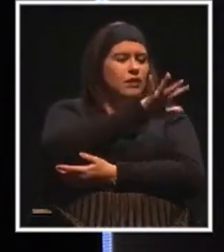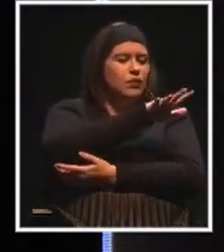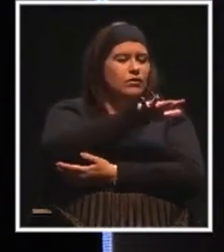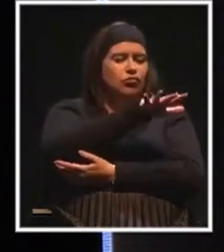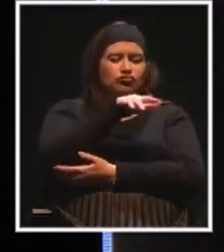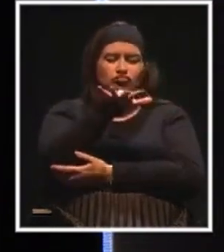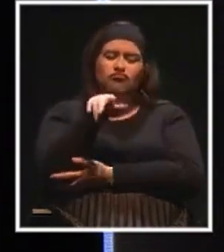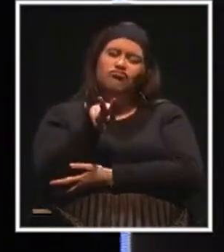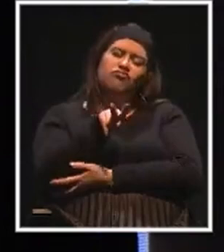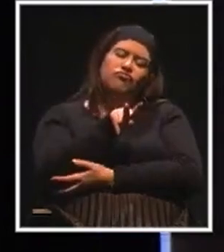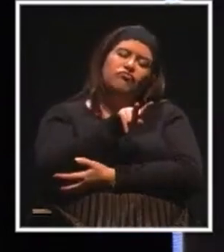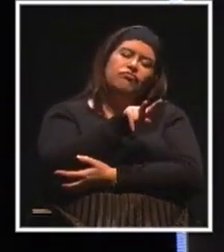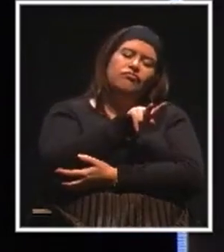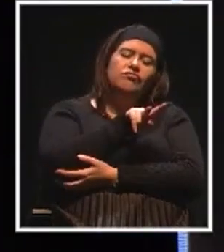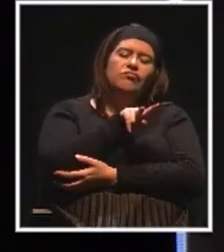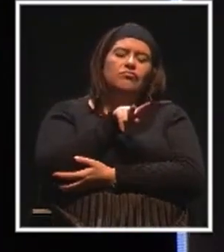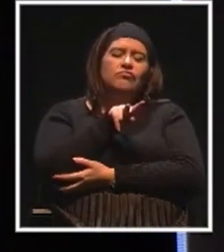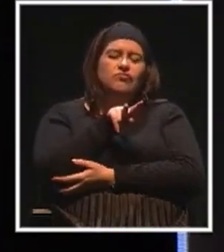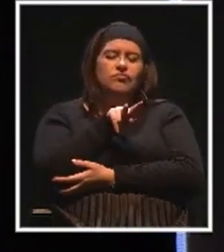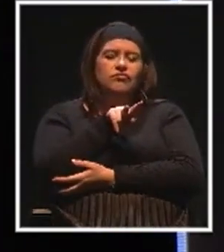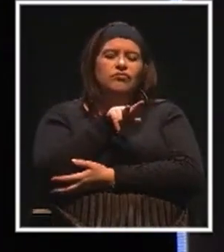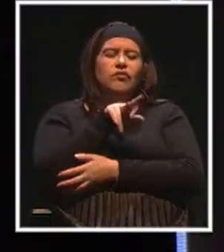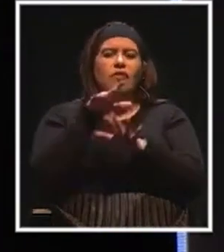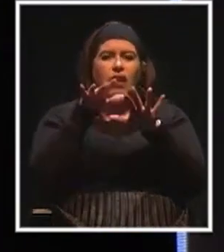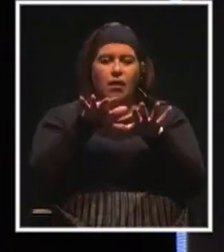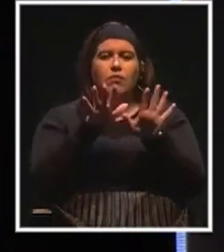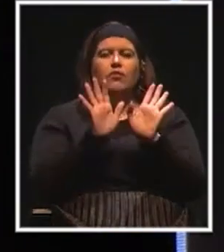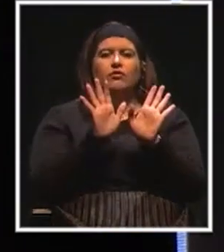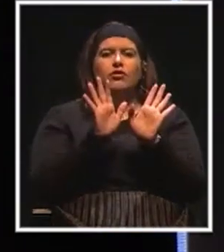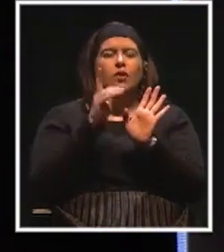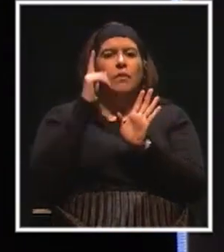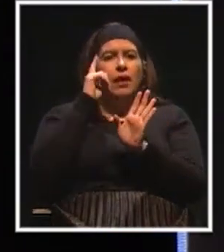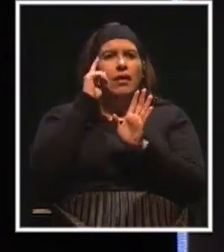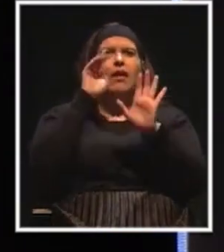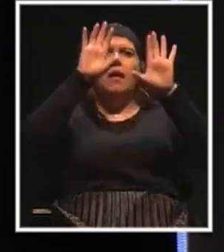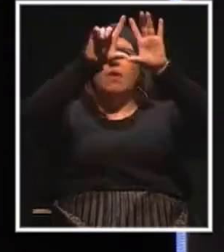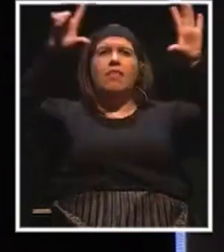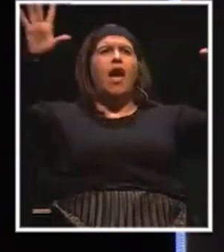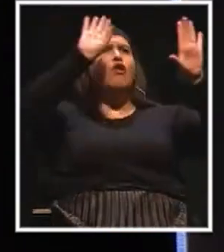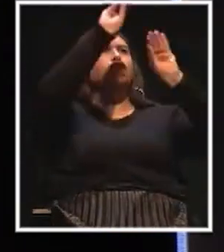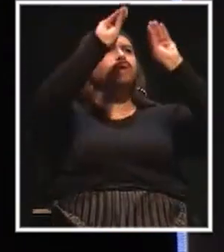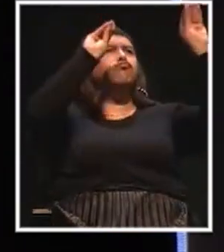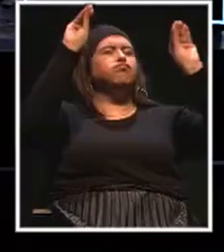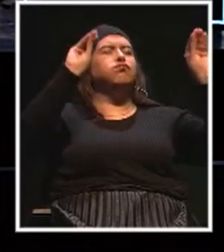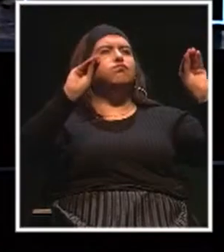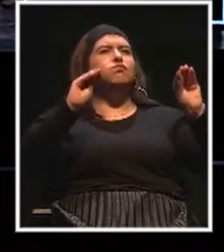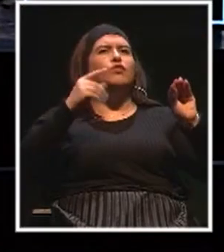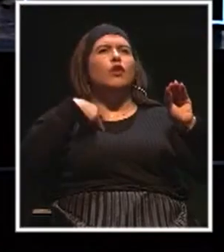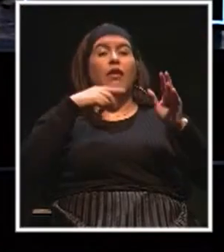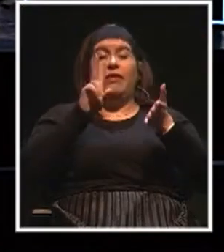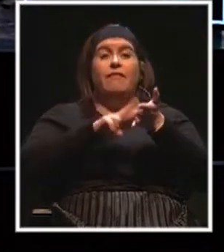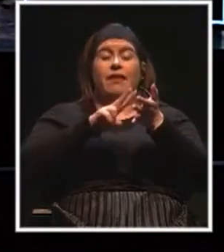heraldry, and I put them up on my bulletin board. And then I put the family trees that came out of George R.R. Martin's